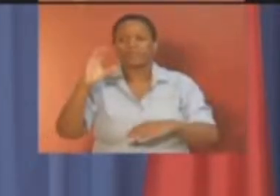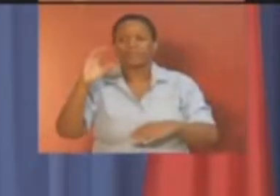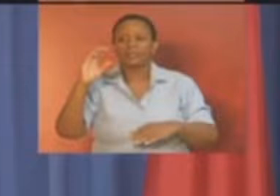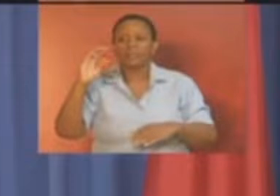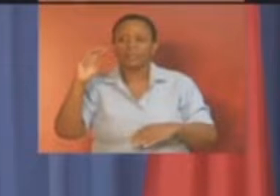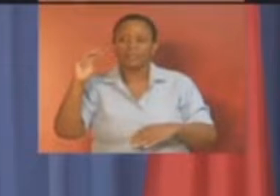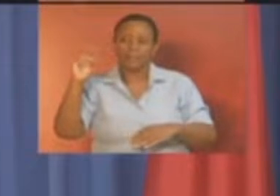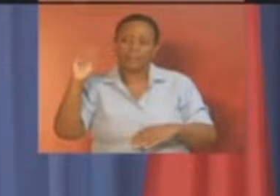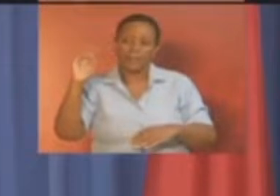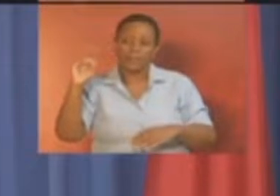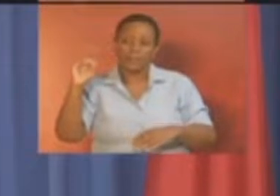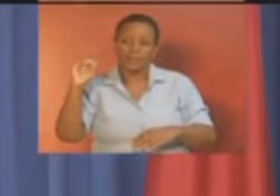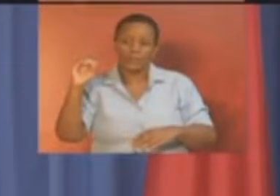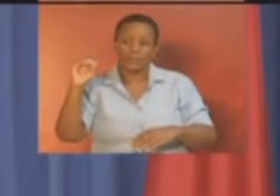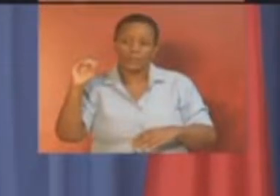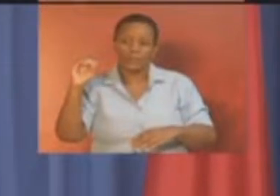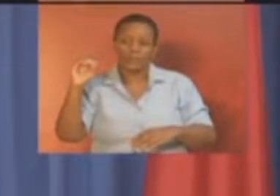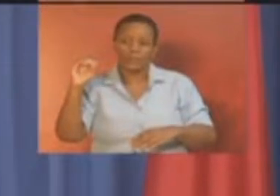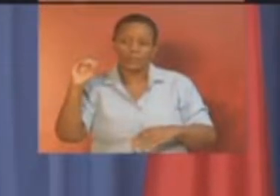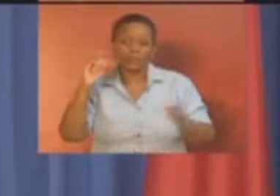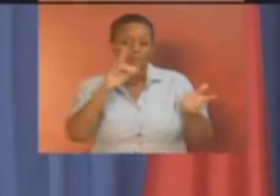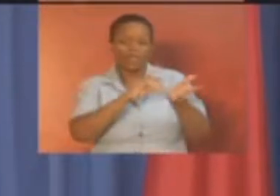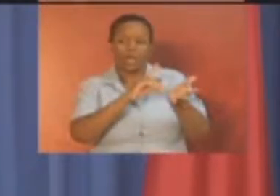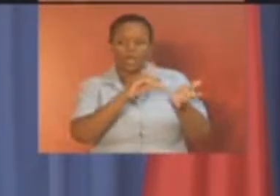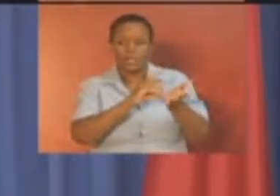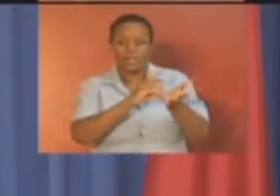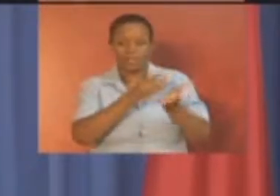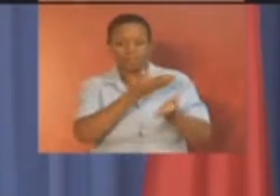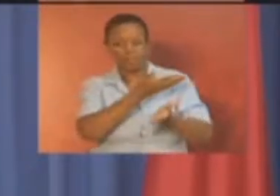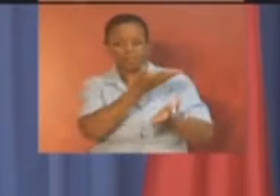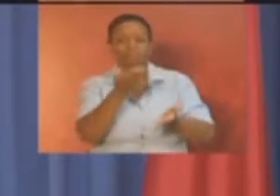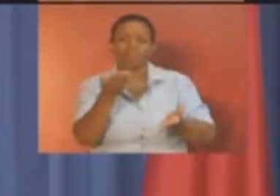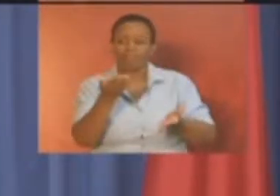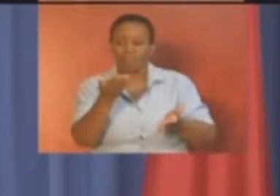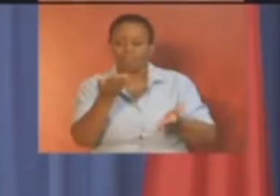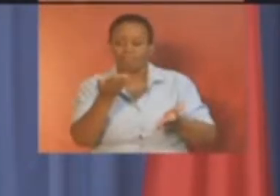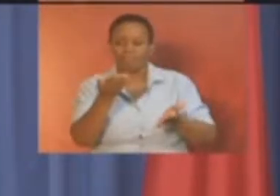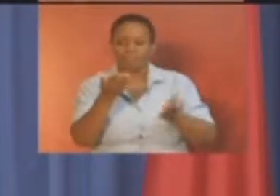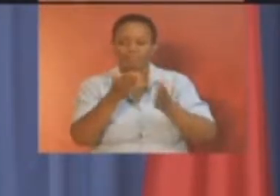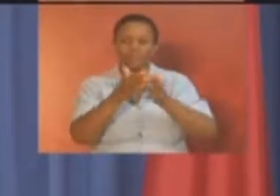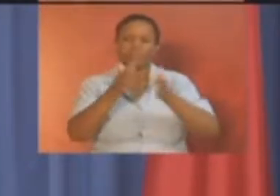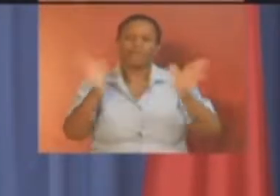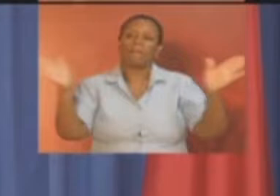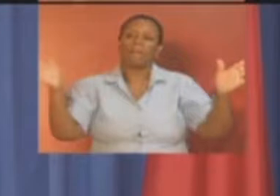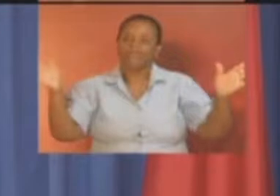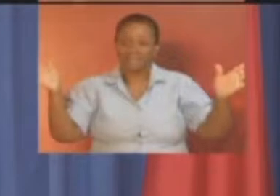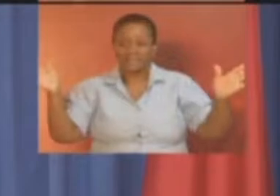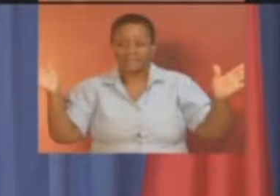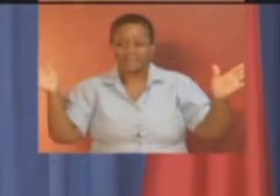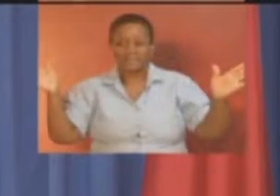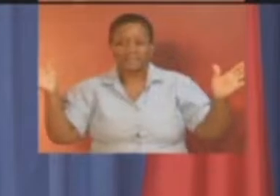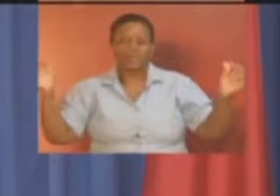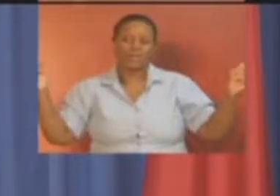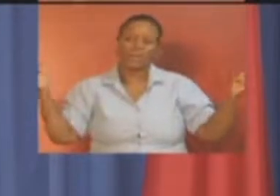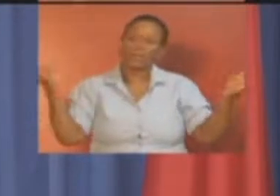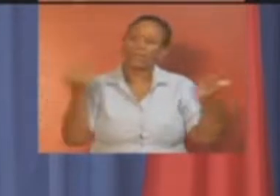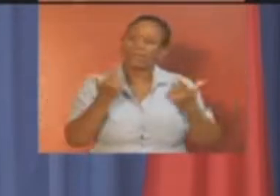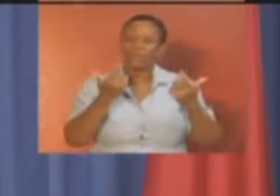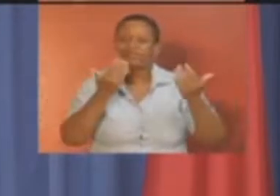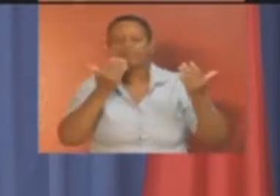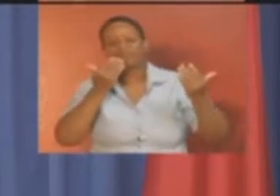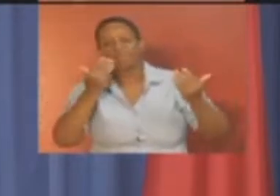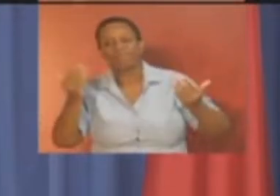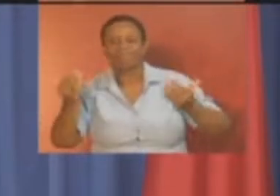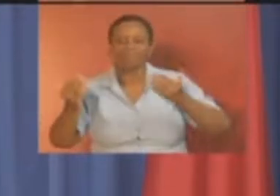and Dr. Trotman, members of the media, to the listening and viewing public. Thank you for joining us